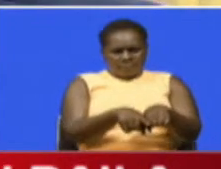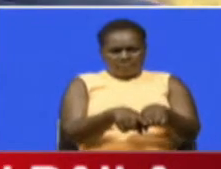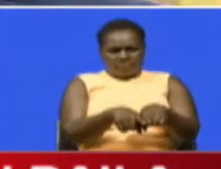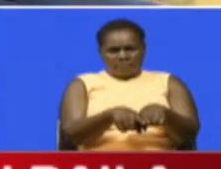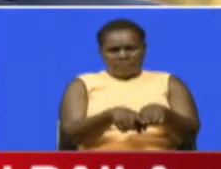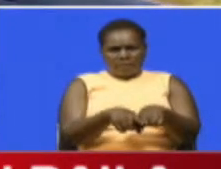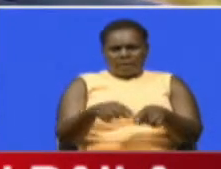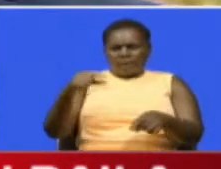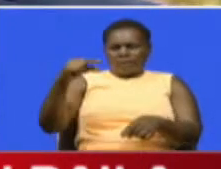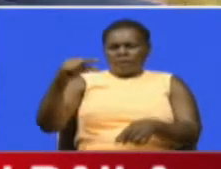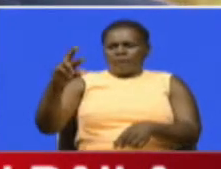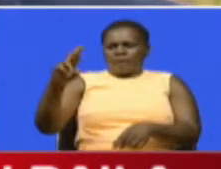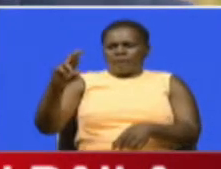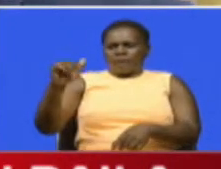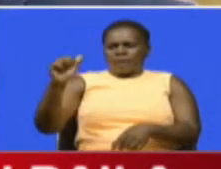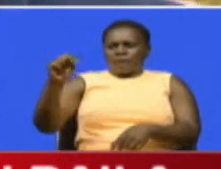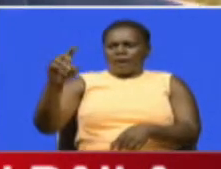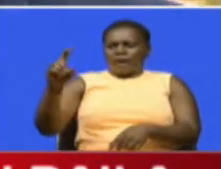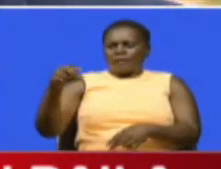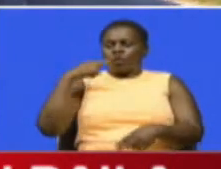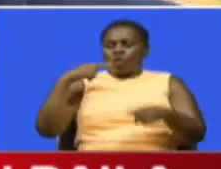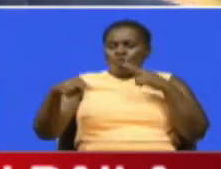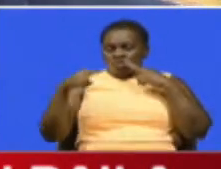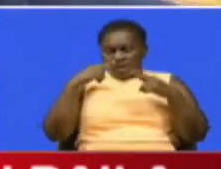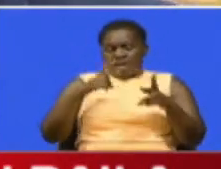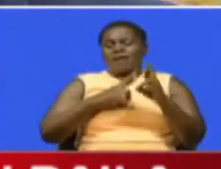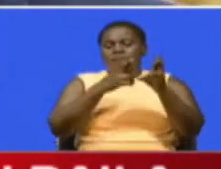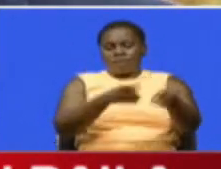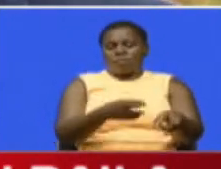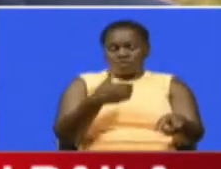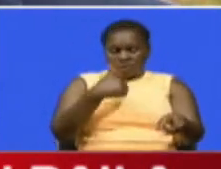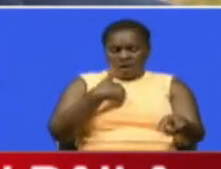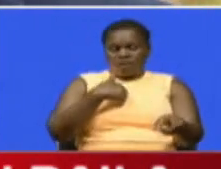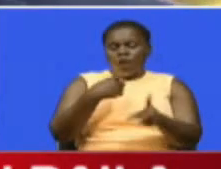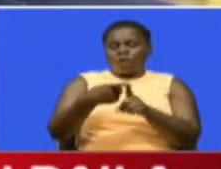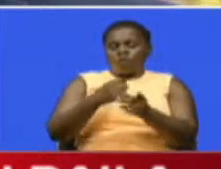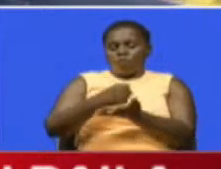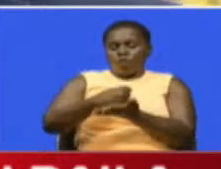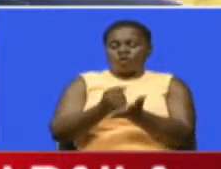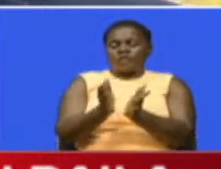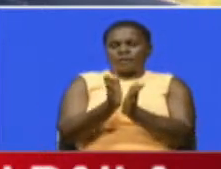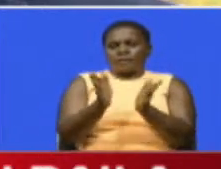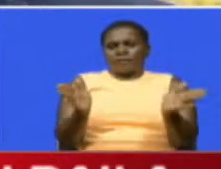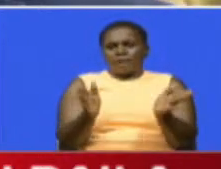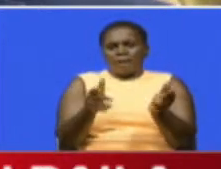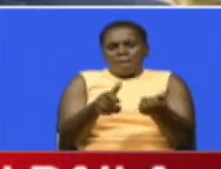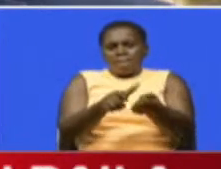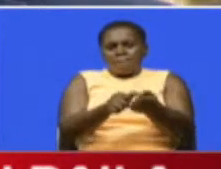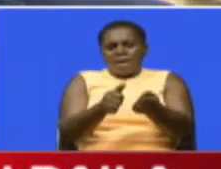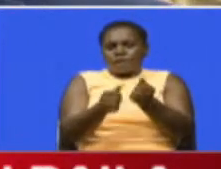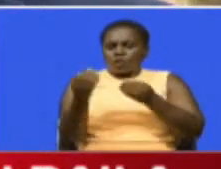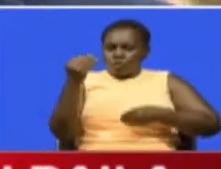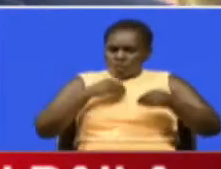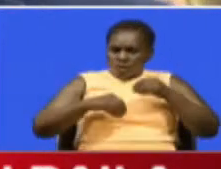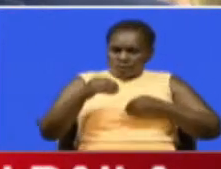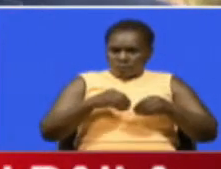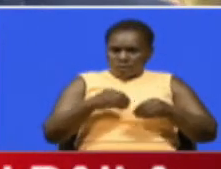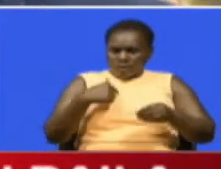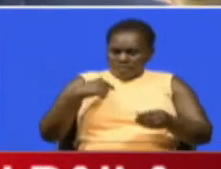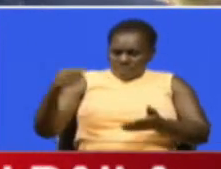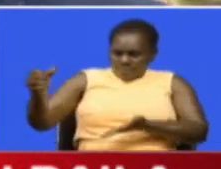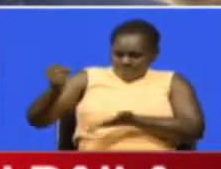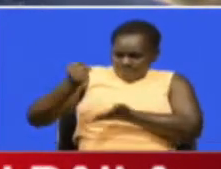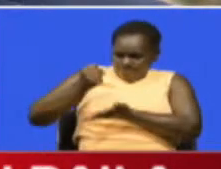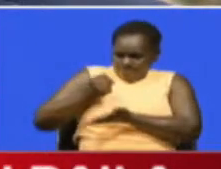The Grand Regency Hotel, there was a report of the Auditor General. The maize scandal, I